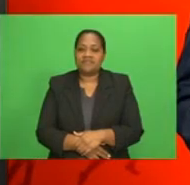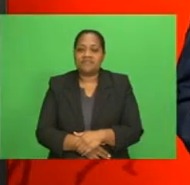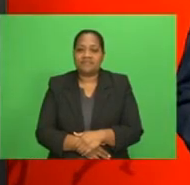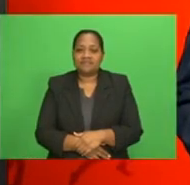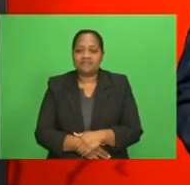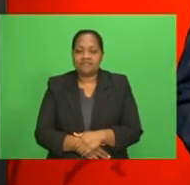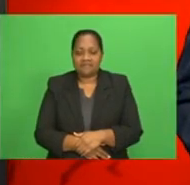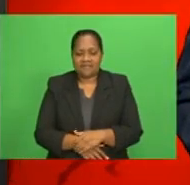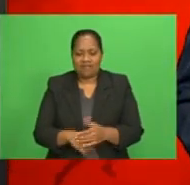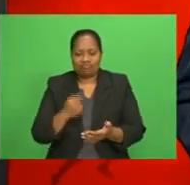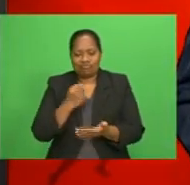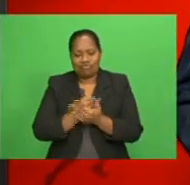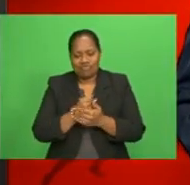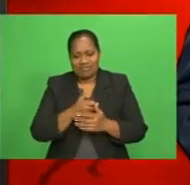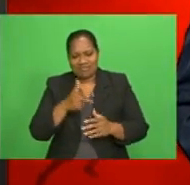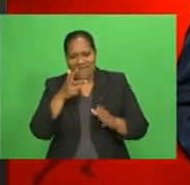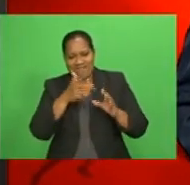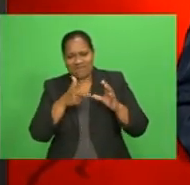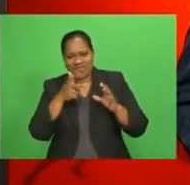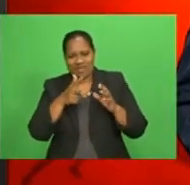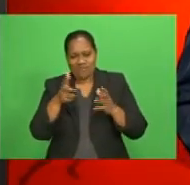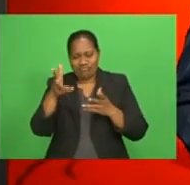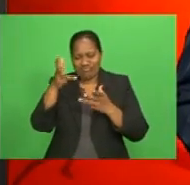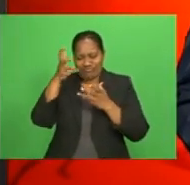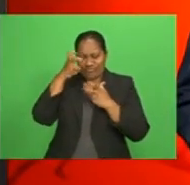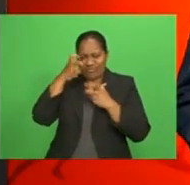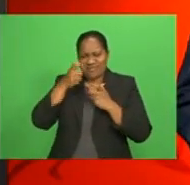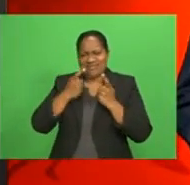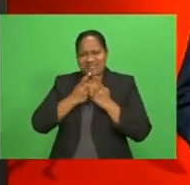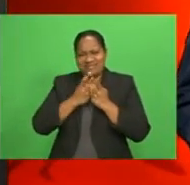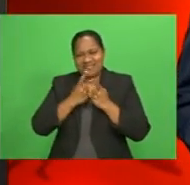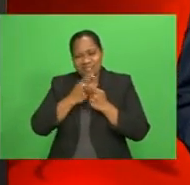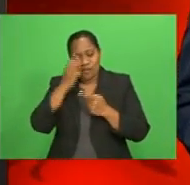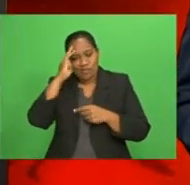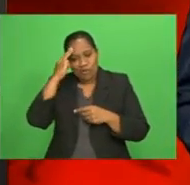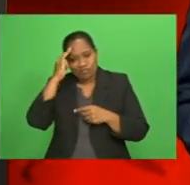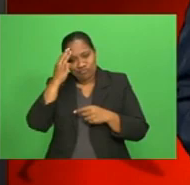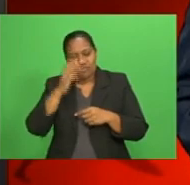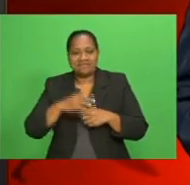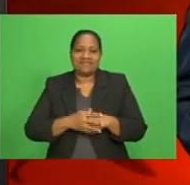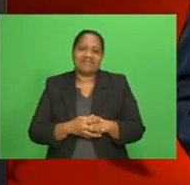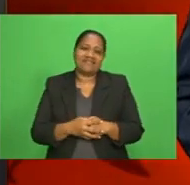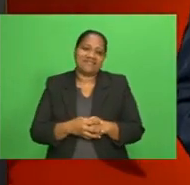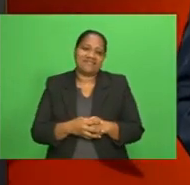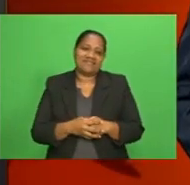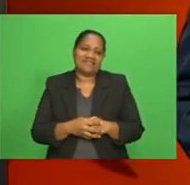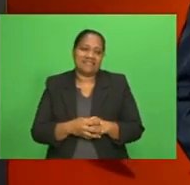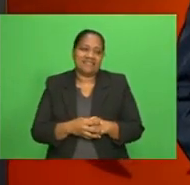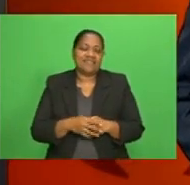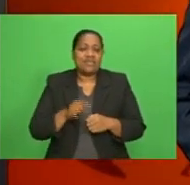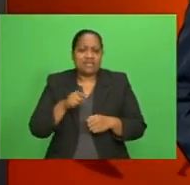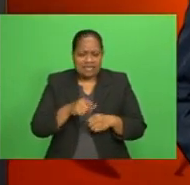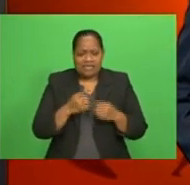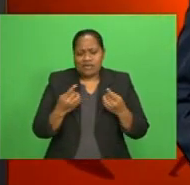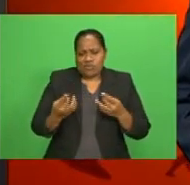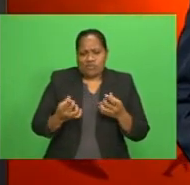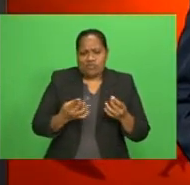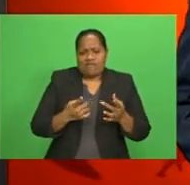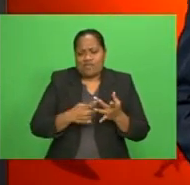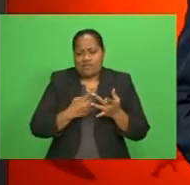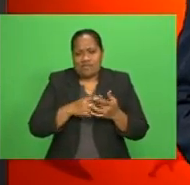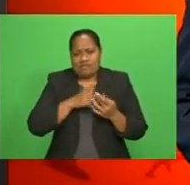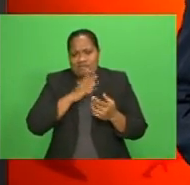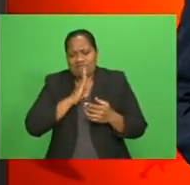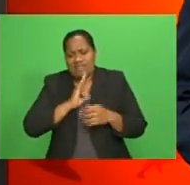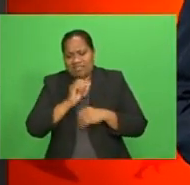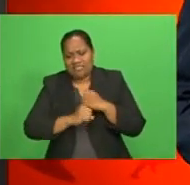I'm sure that video brought painful memories back for our West reporter Felipe Naikaso, who's probably preparing for another sad season supporting